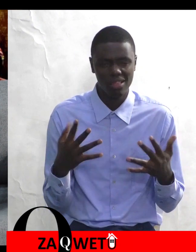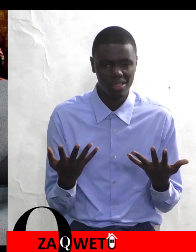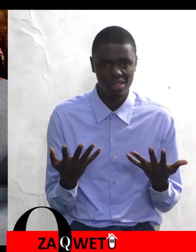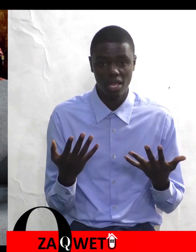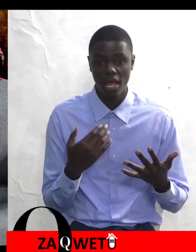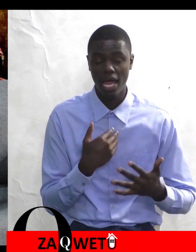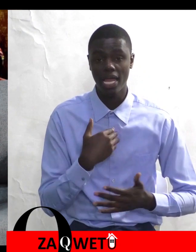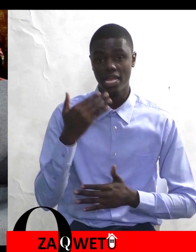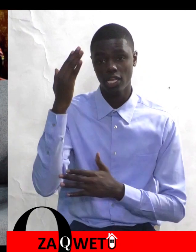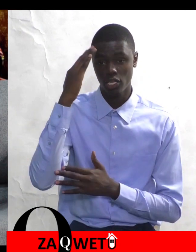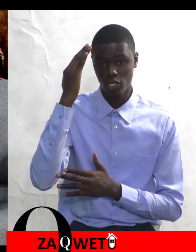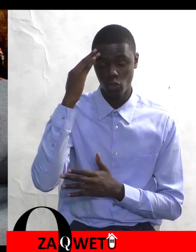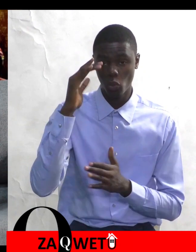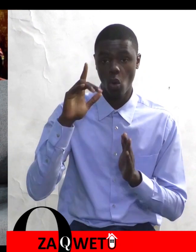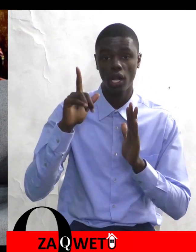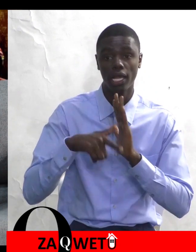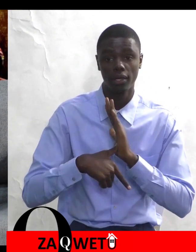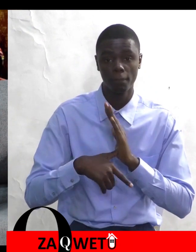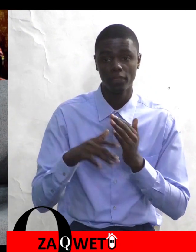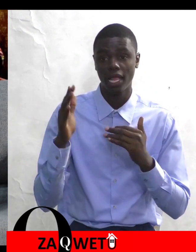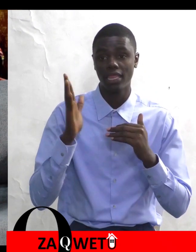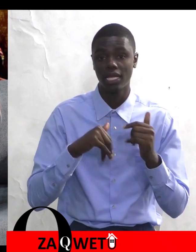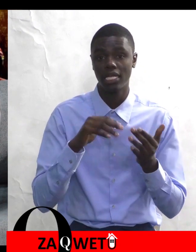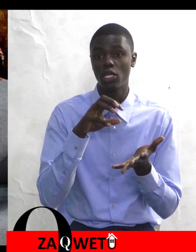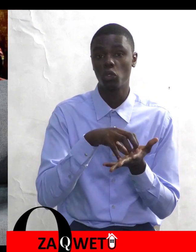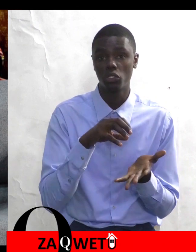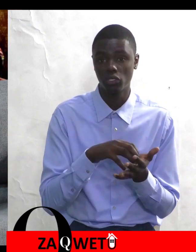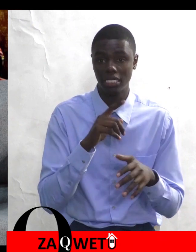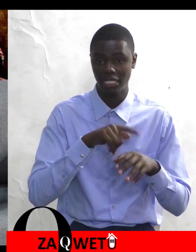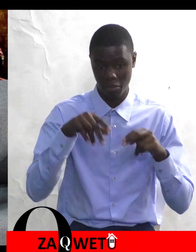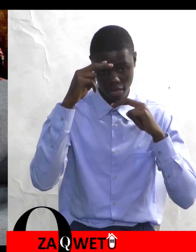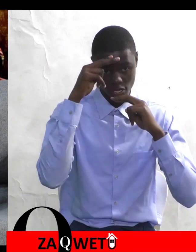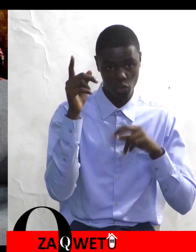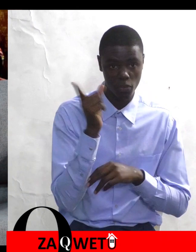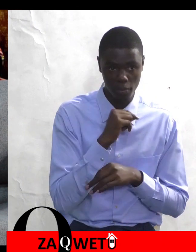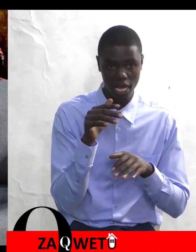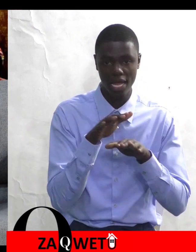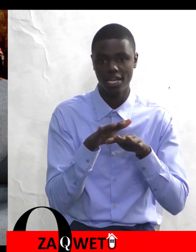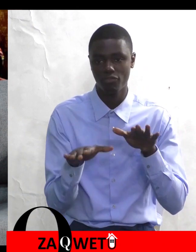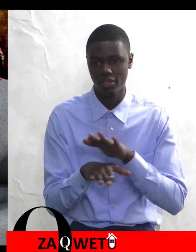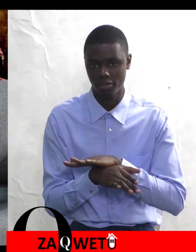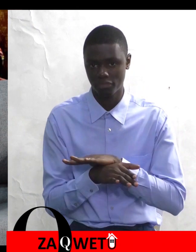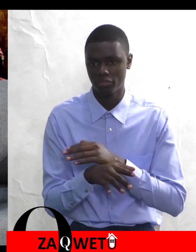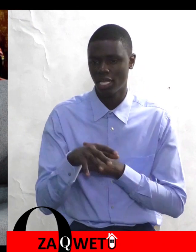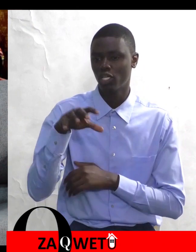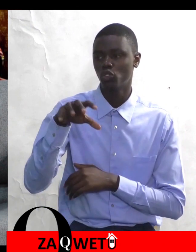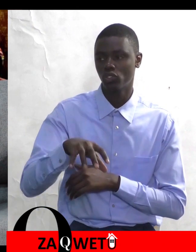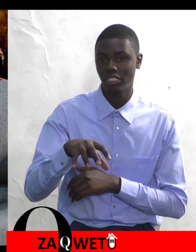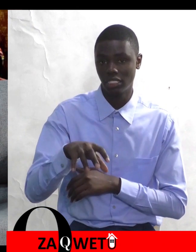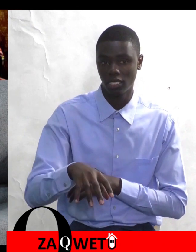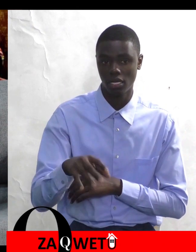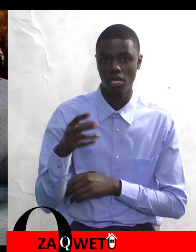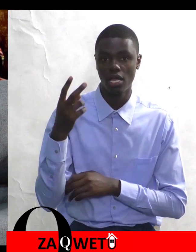mbona, mbona ina happen hivyo. I realized much later that ni condition, kata nishatoka high school and all